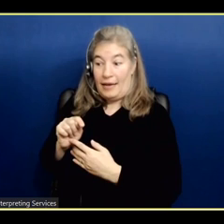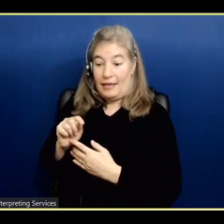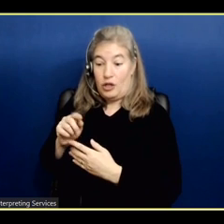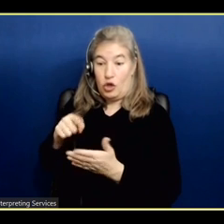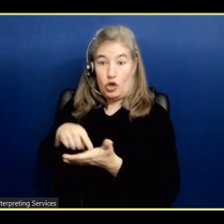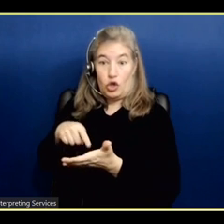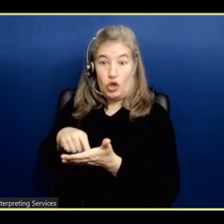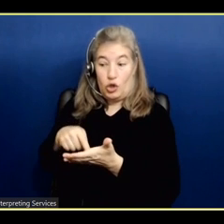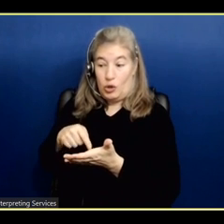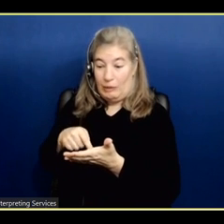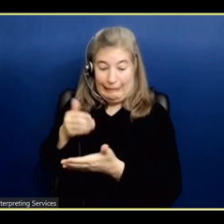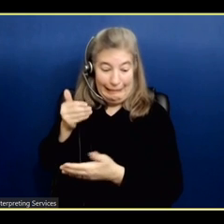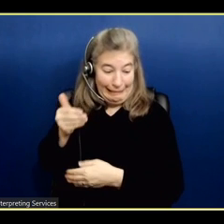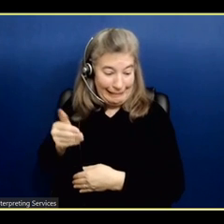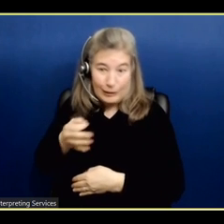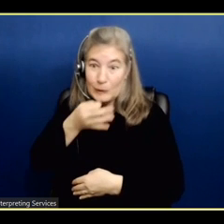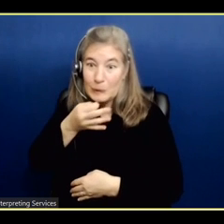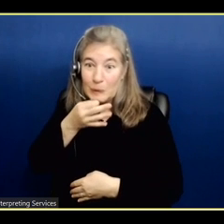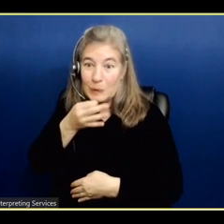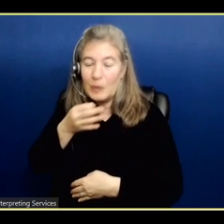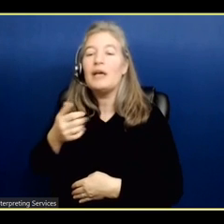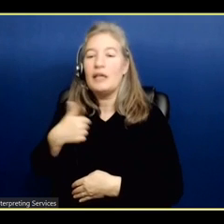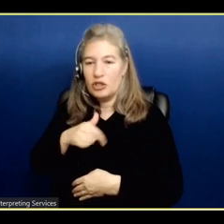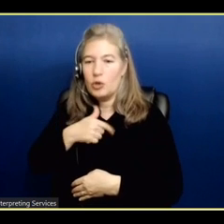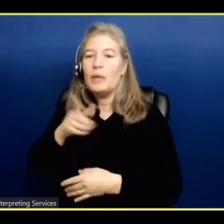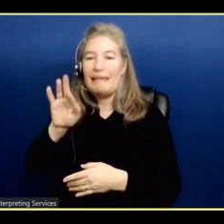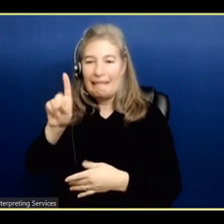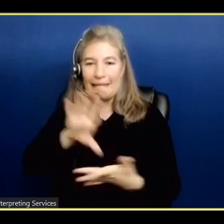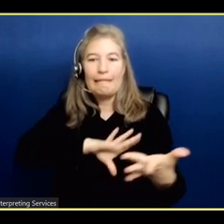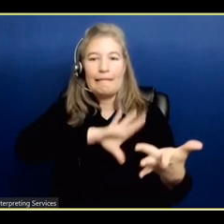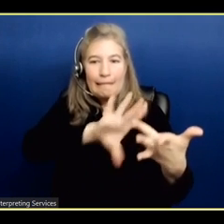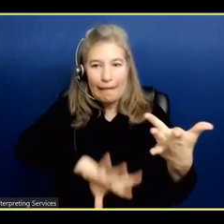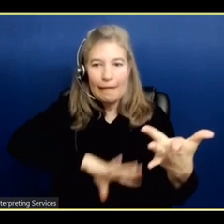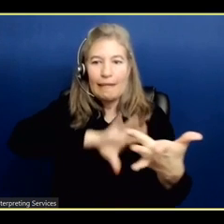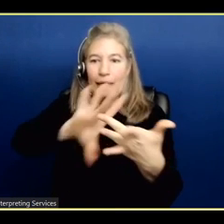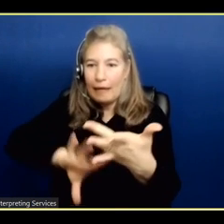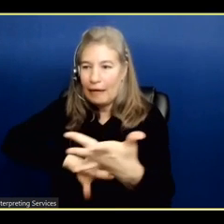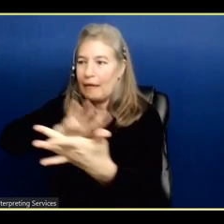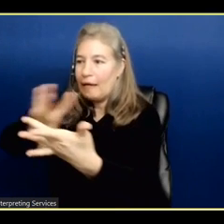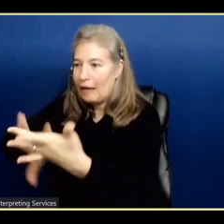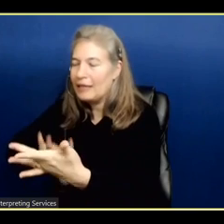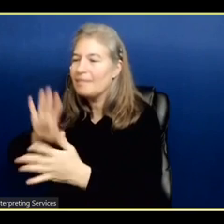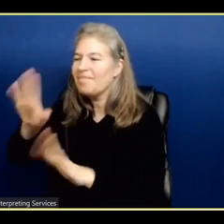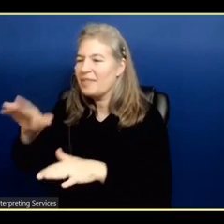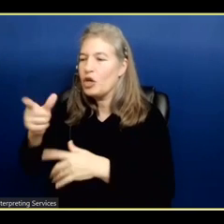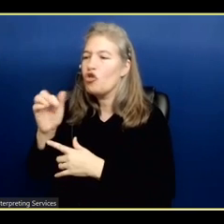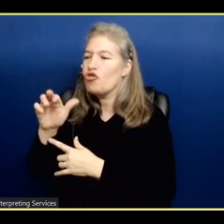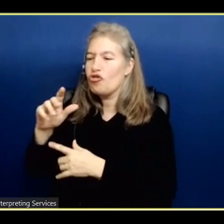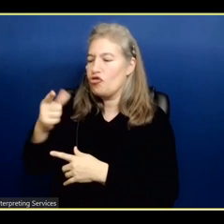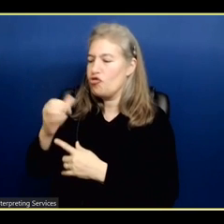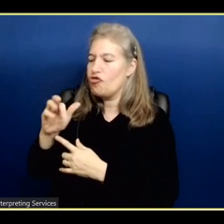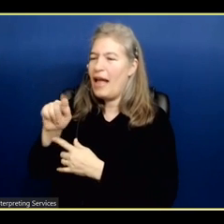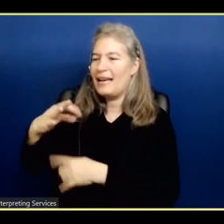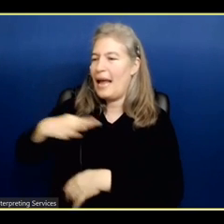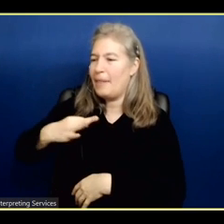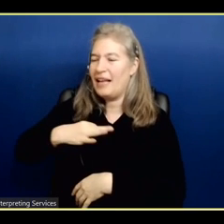out to all those grantees who normally apply in this cycle and told them that we have discarded the grant application.